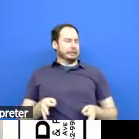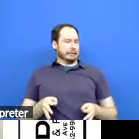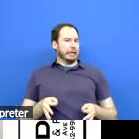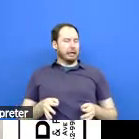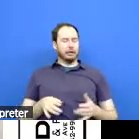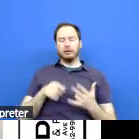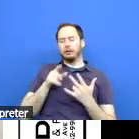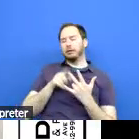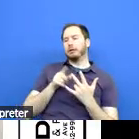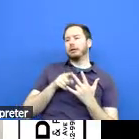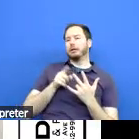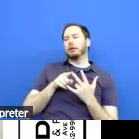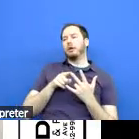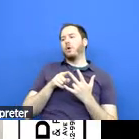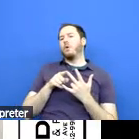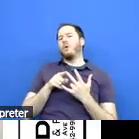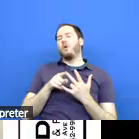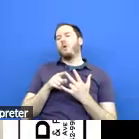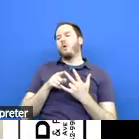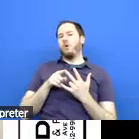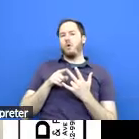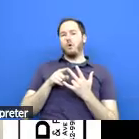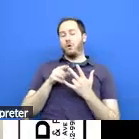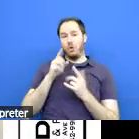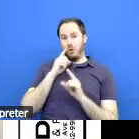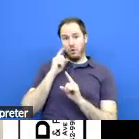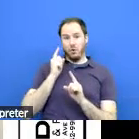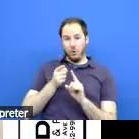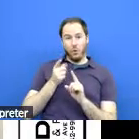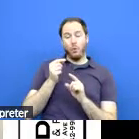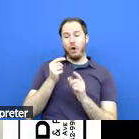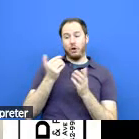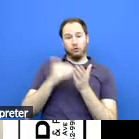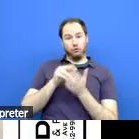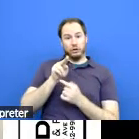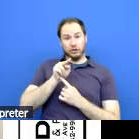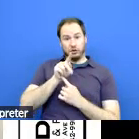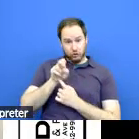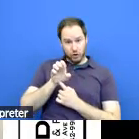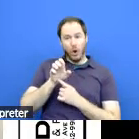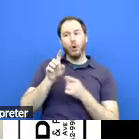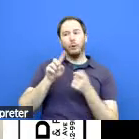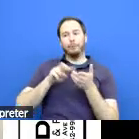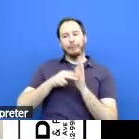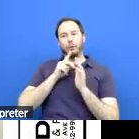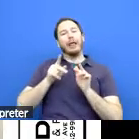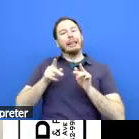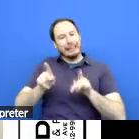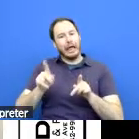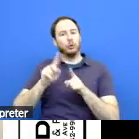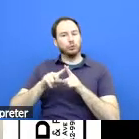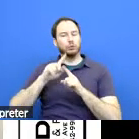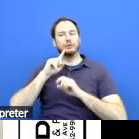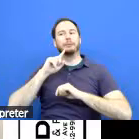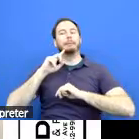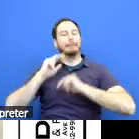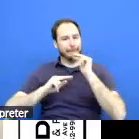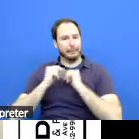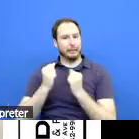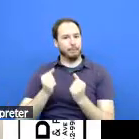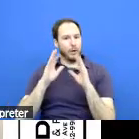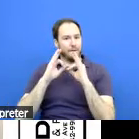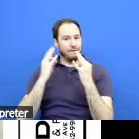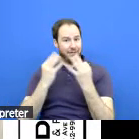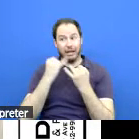the idea is, the whole idea of the rezone is whether it's going to allow multifamily there. If they